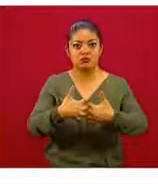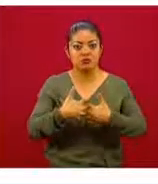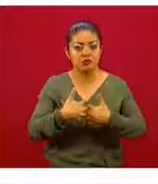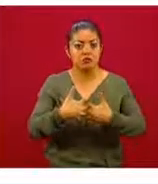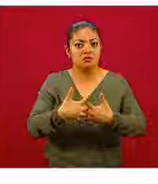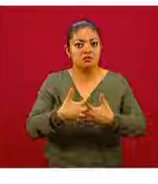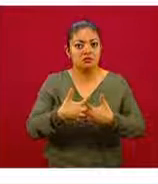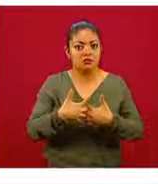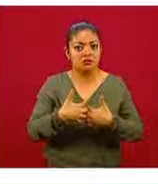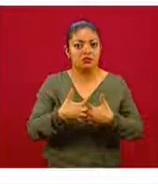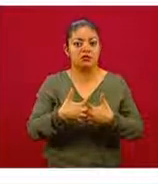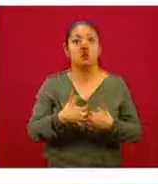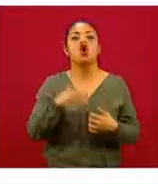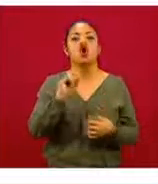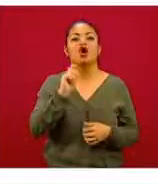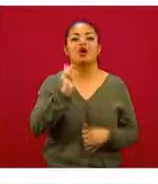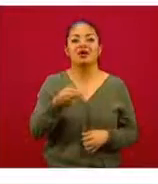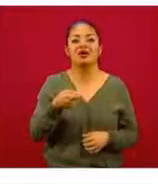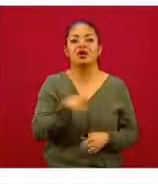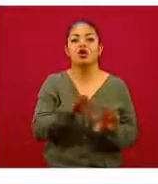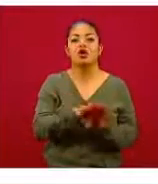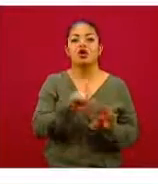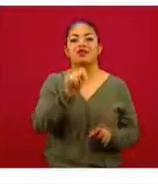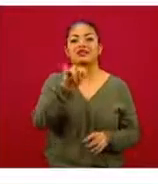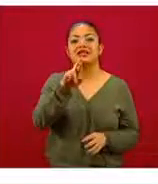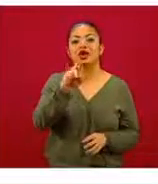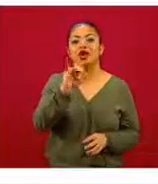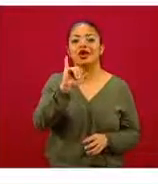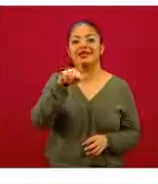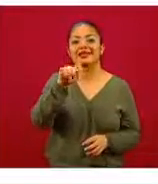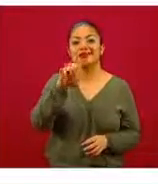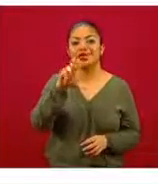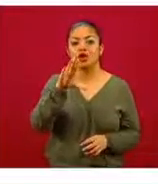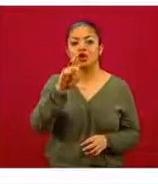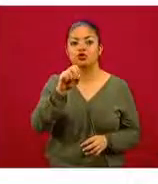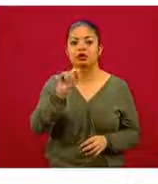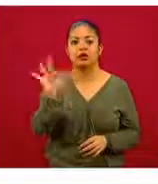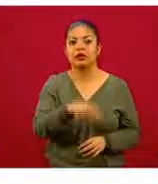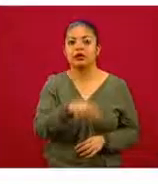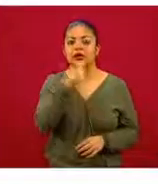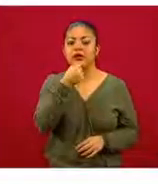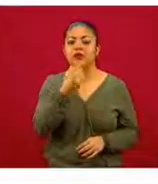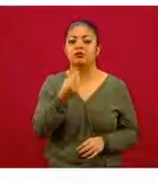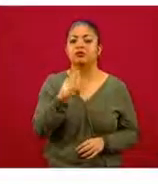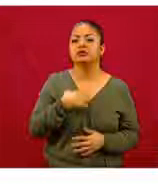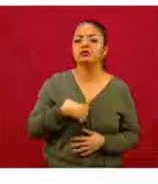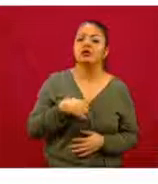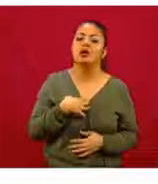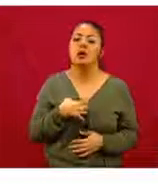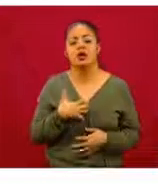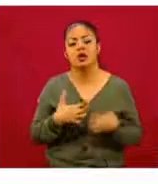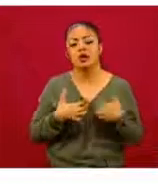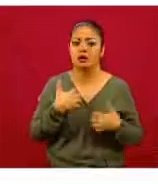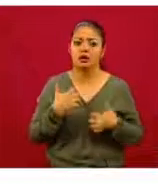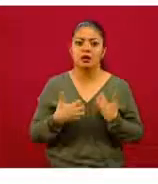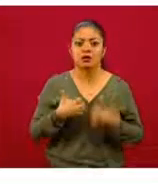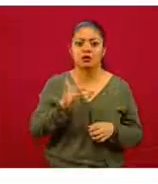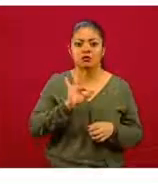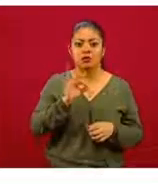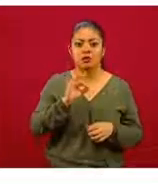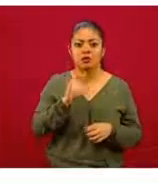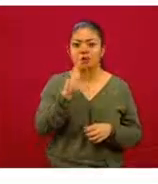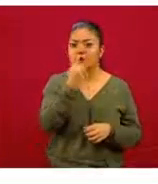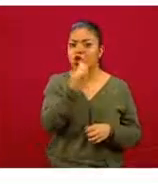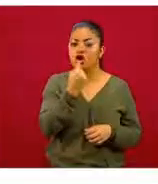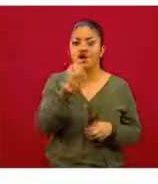quickly? Are they having trouble breathing? Are their ribs falling in? Are they complaining